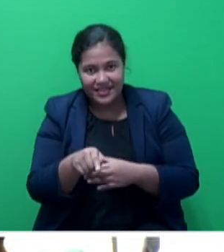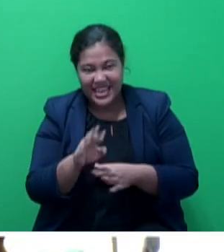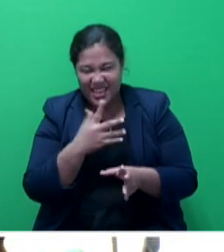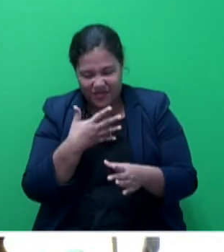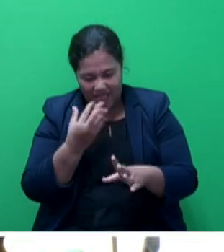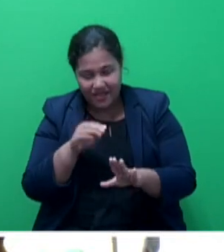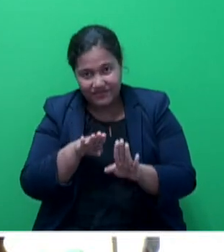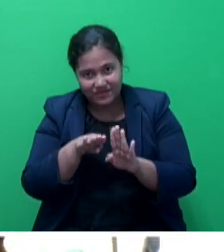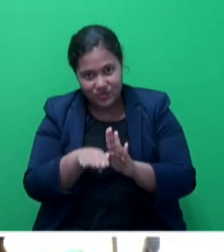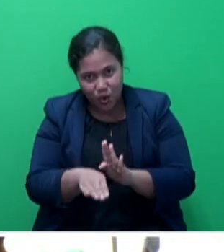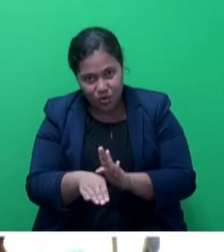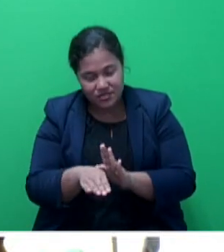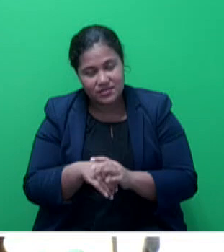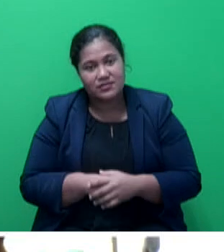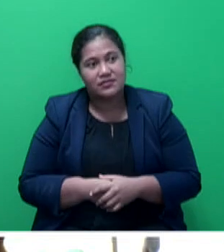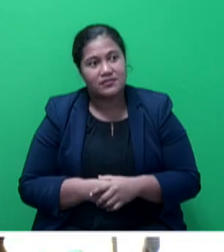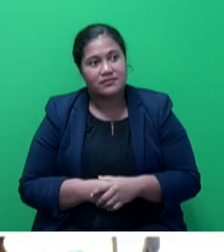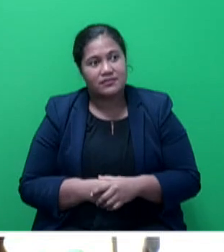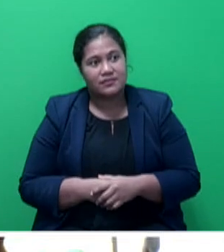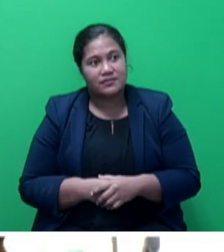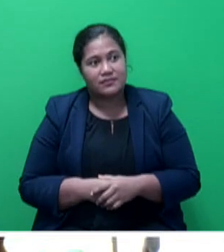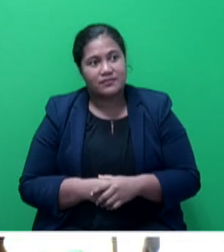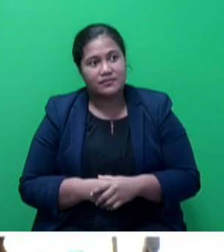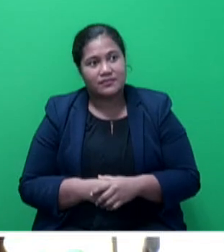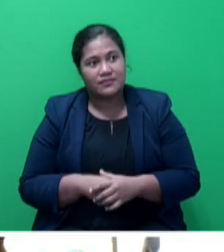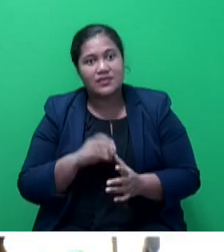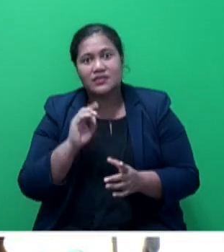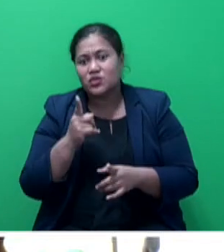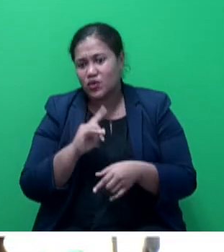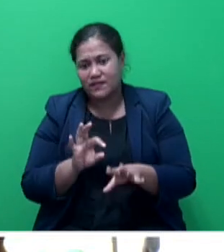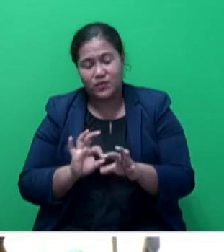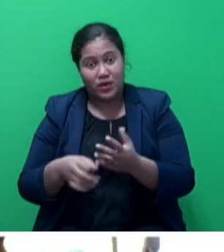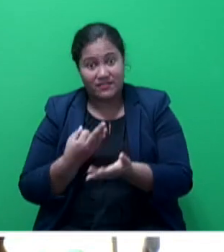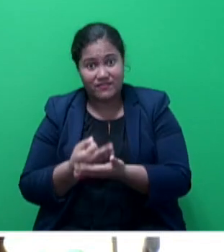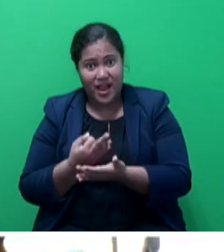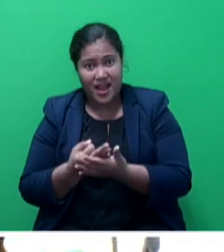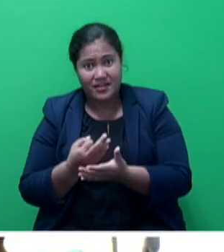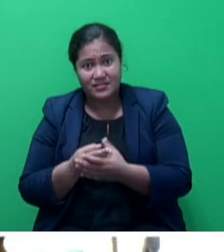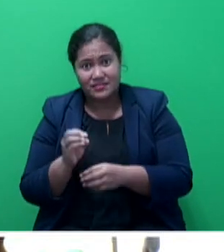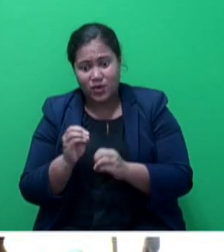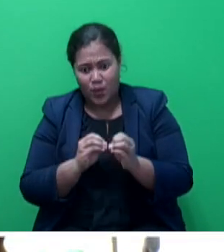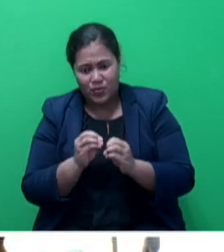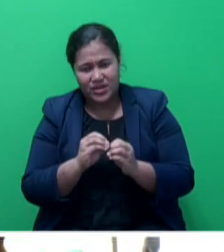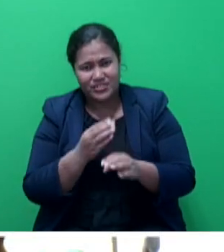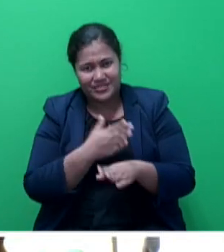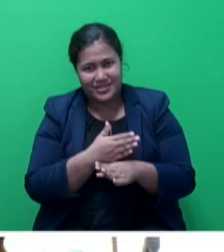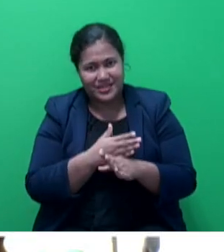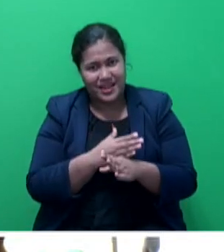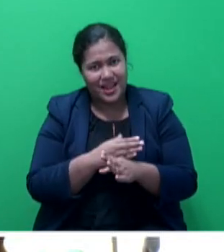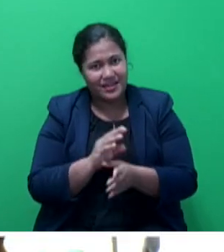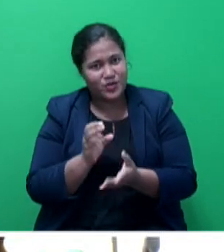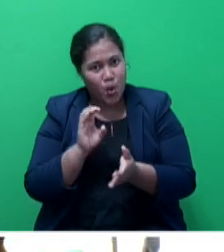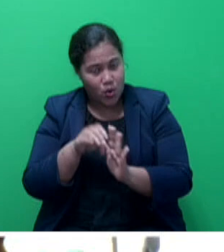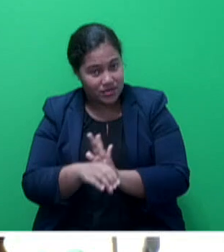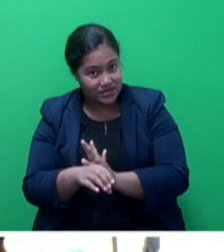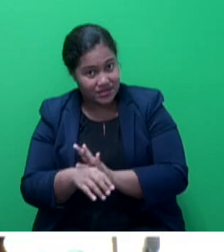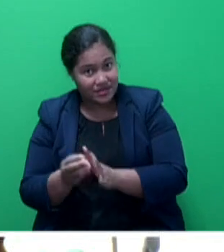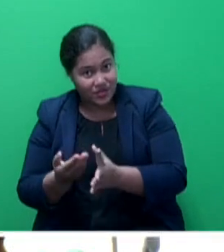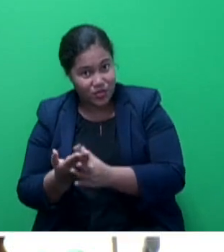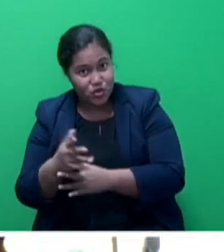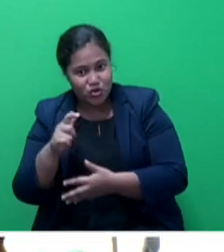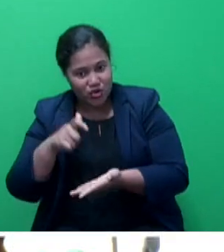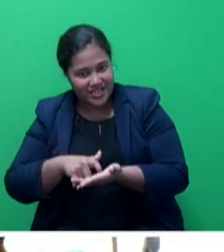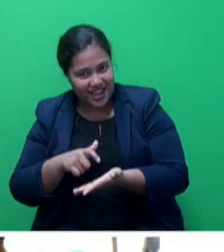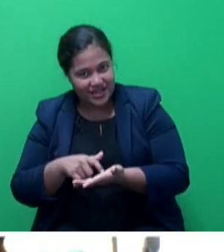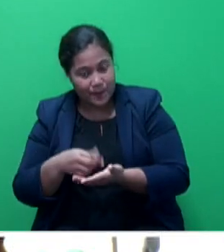of course, is that you never fund your operational costs through debt financing. You fund your operational costs through your